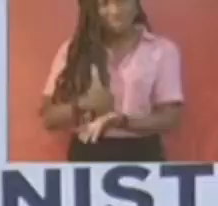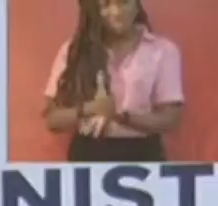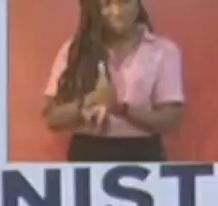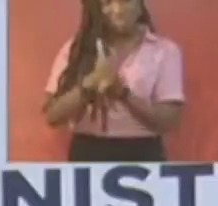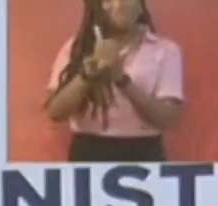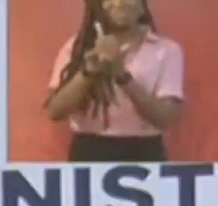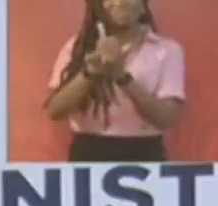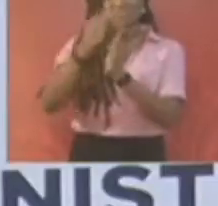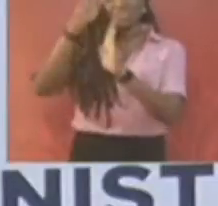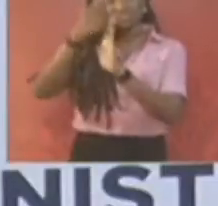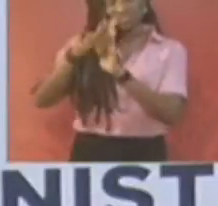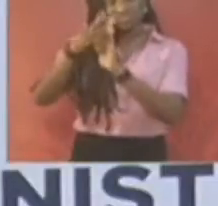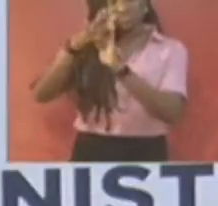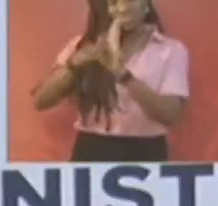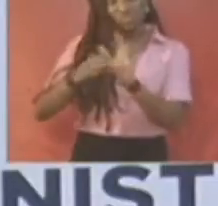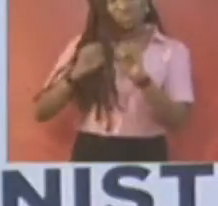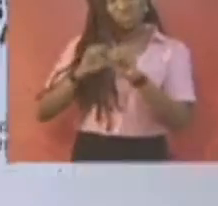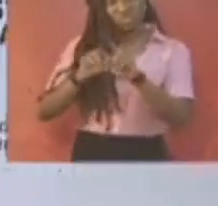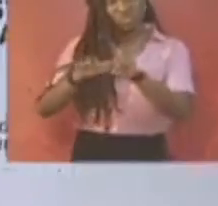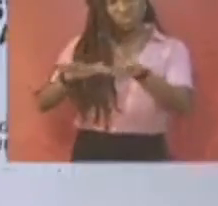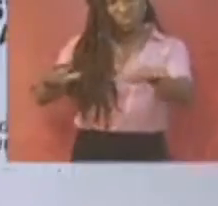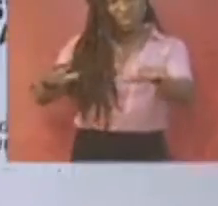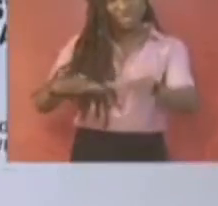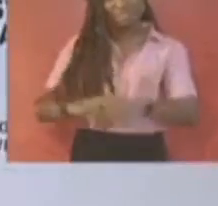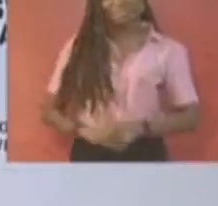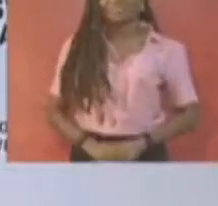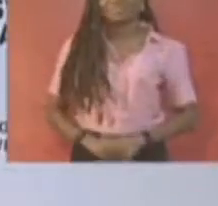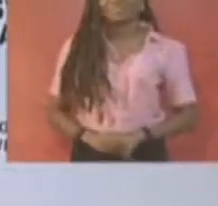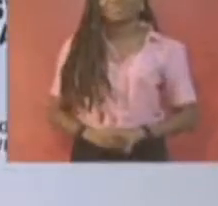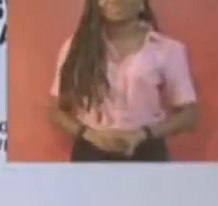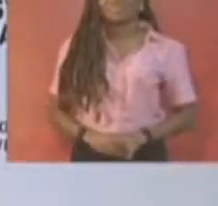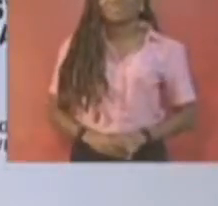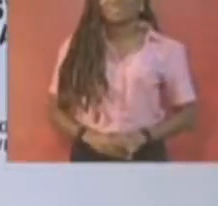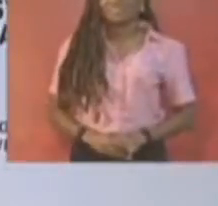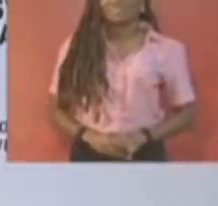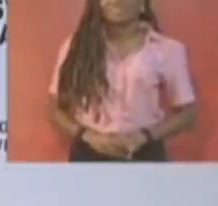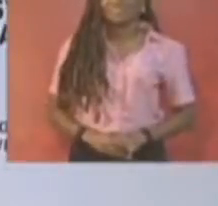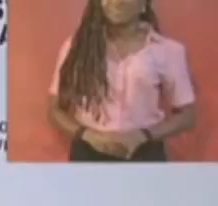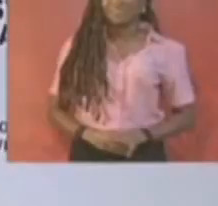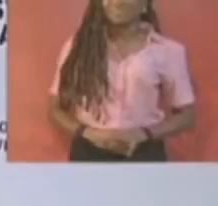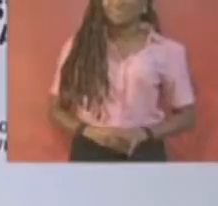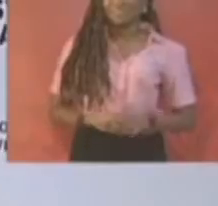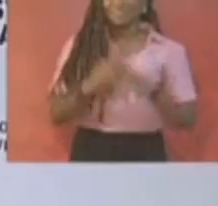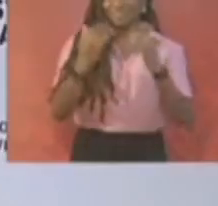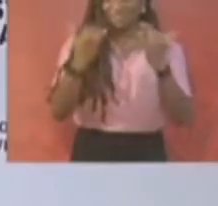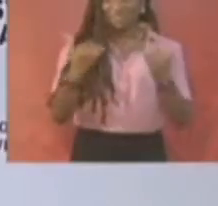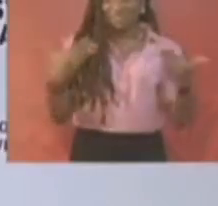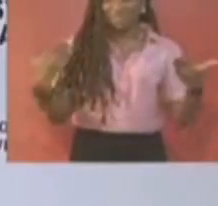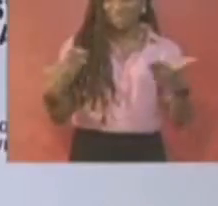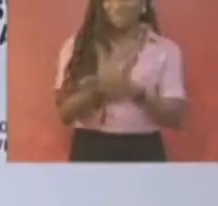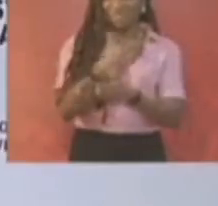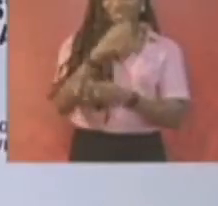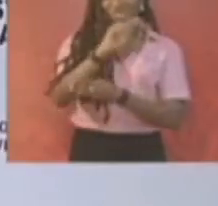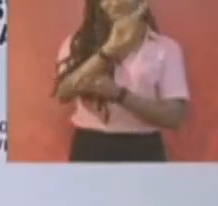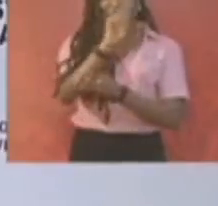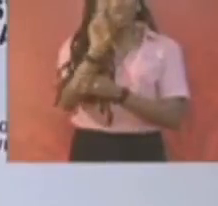to reduce the risk of spread. Thank you. We will take a question from CNC3.